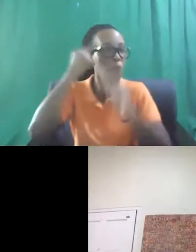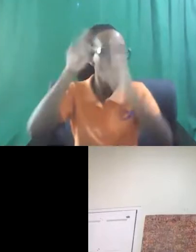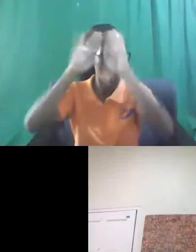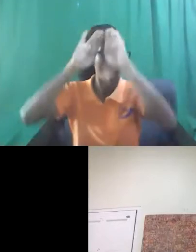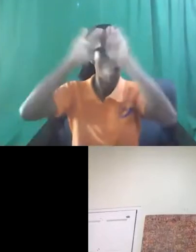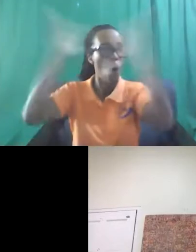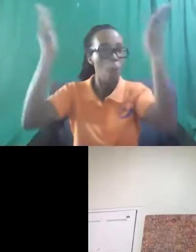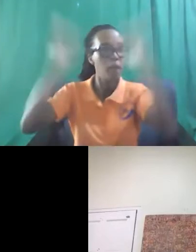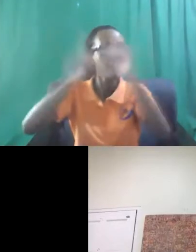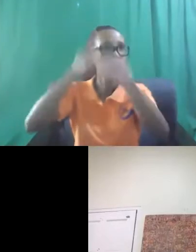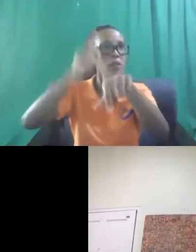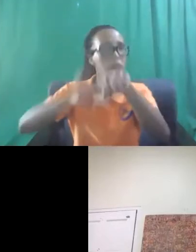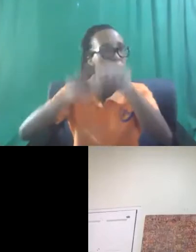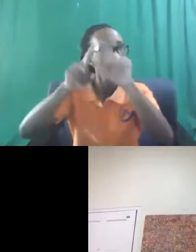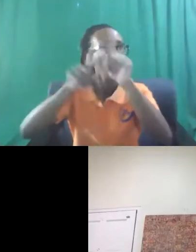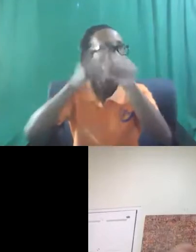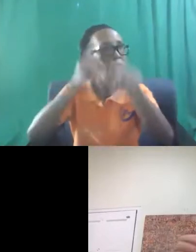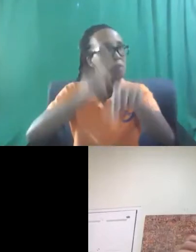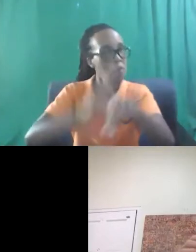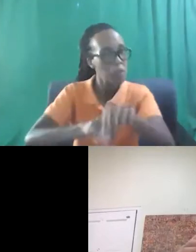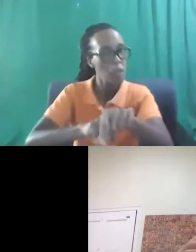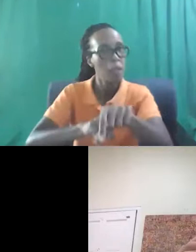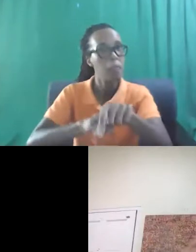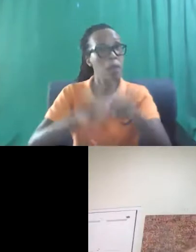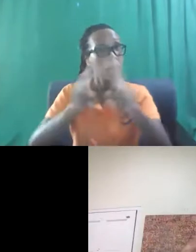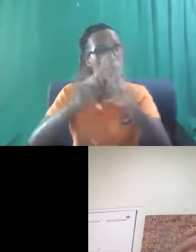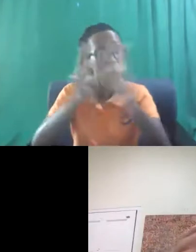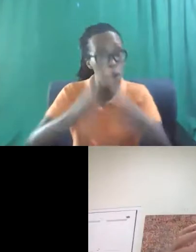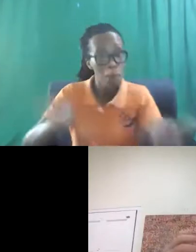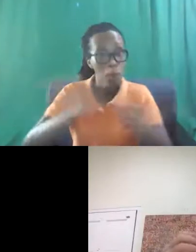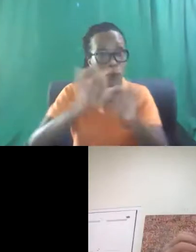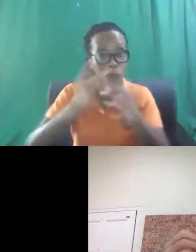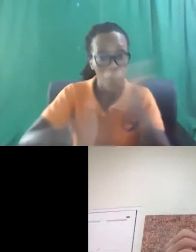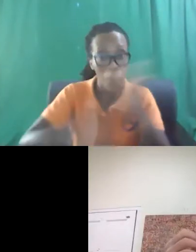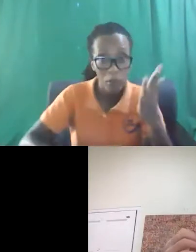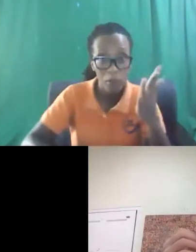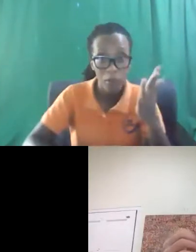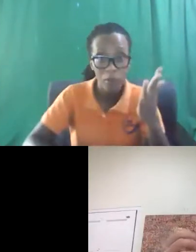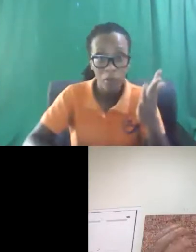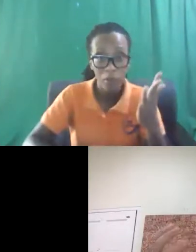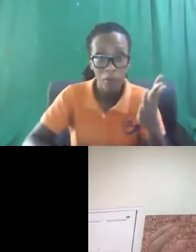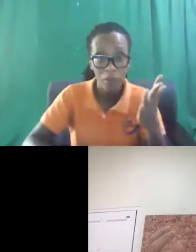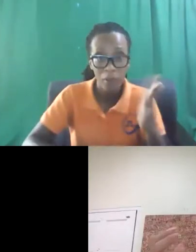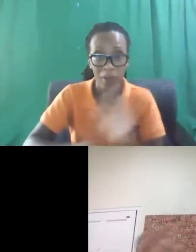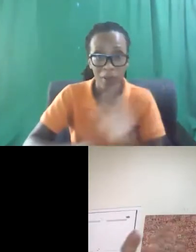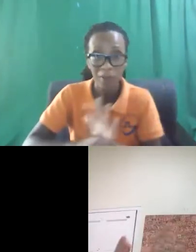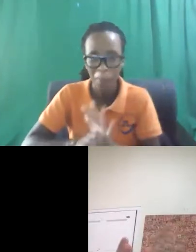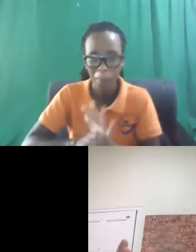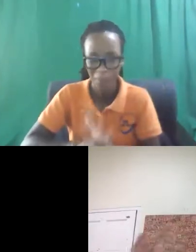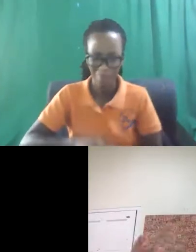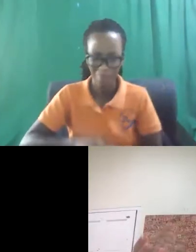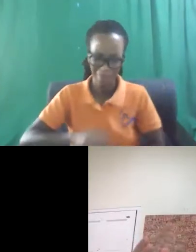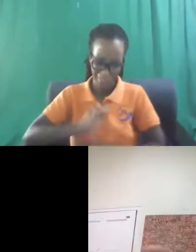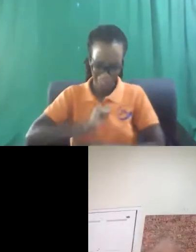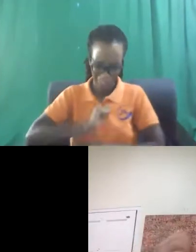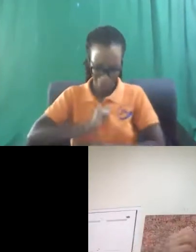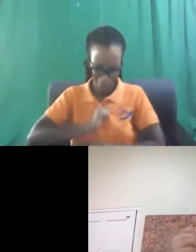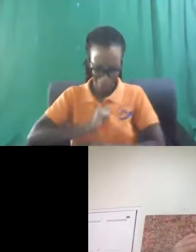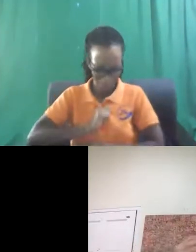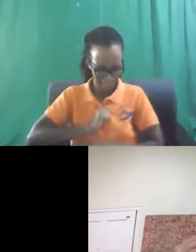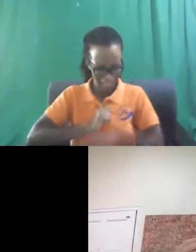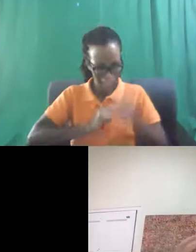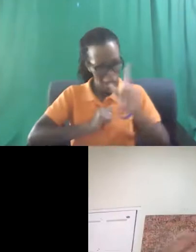know were possible. And especially the fact that I could go from nothing. I didn't have a language in common with this